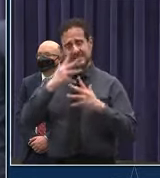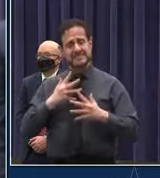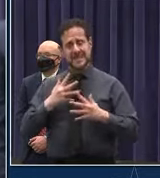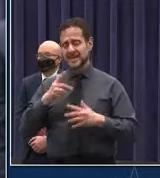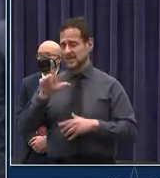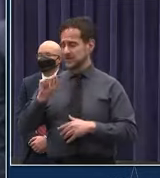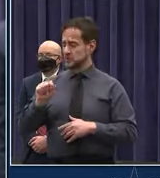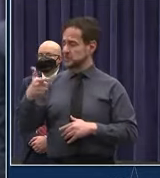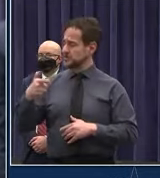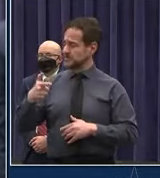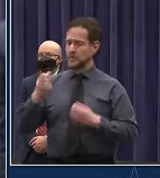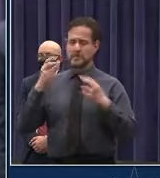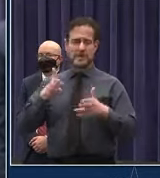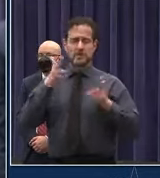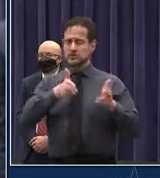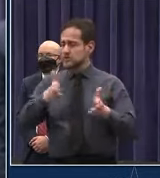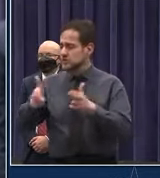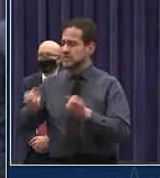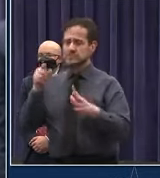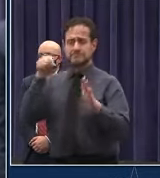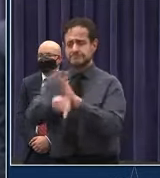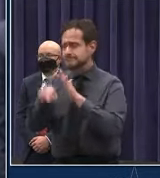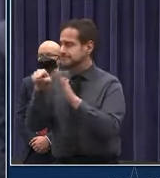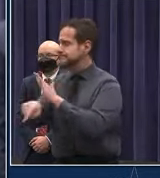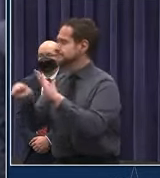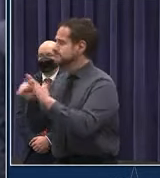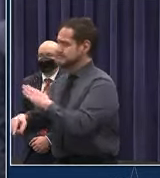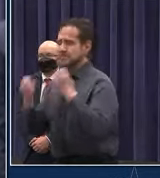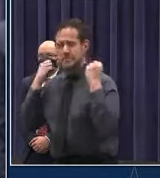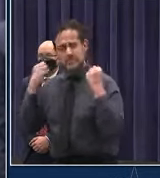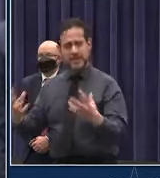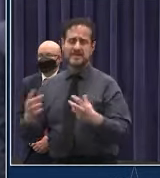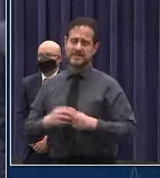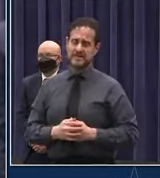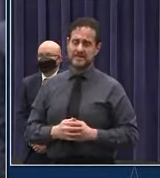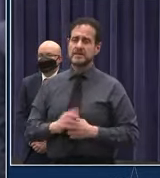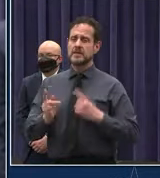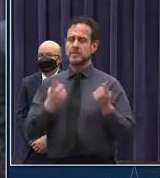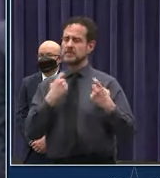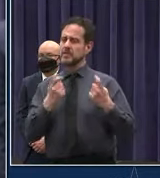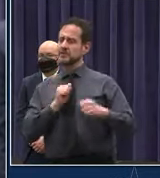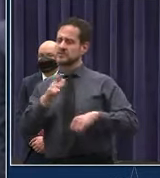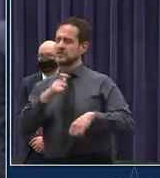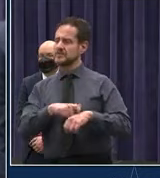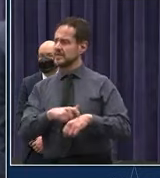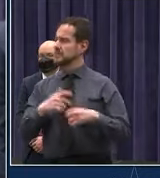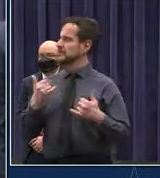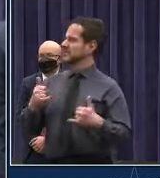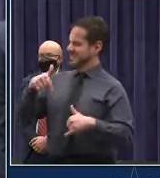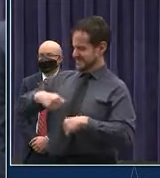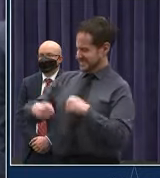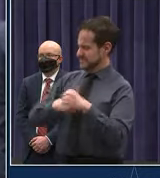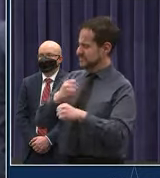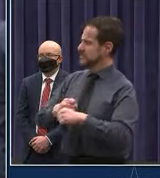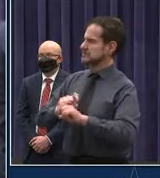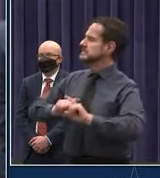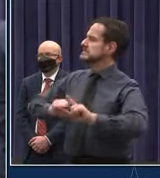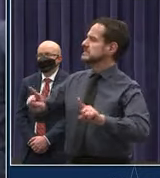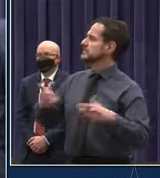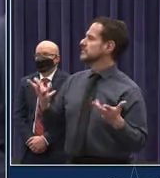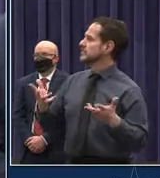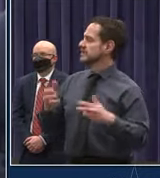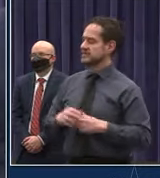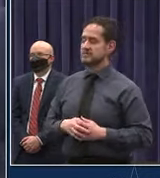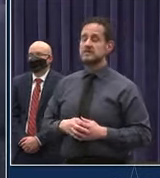This is an opportunity for us to demonstrate how we work behind the scenes publicly. And certainly this tragedy of